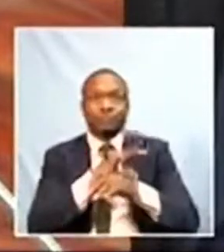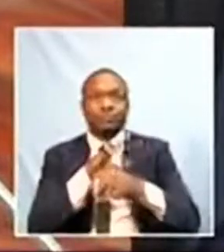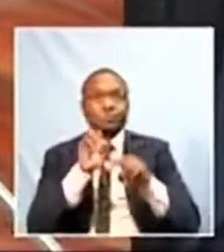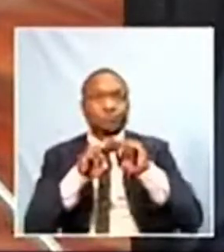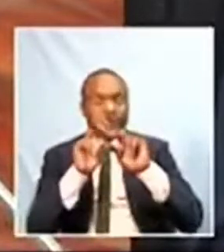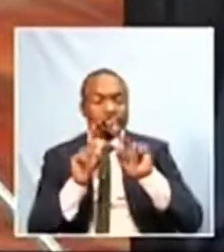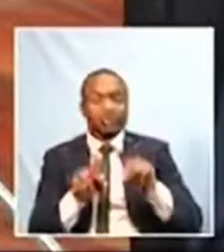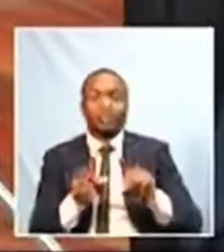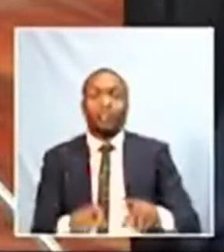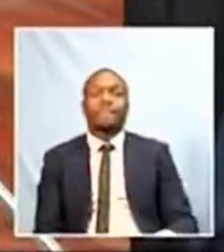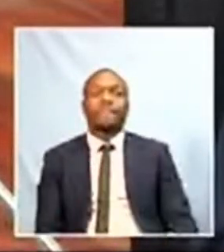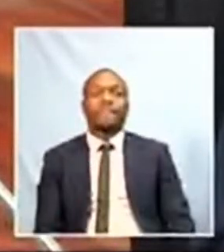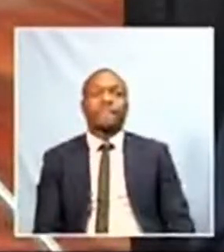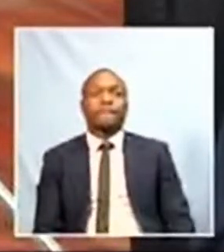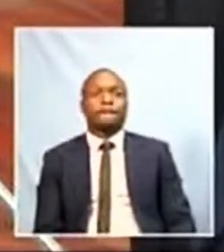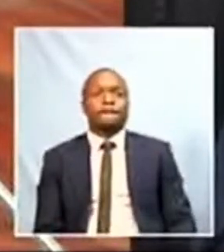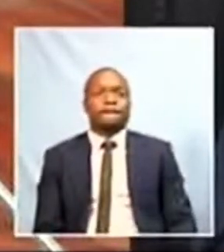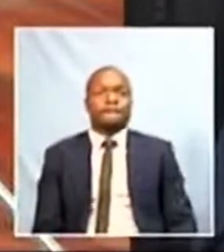Chair,